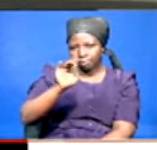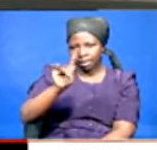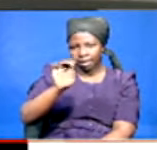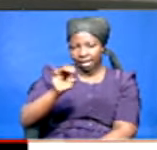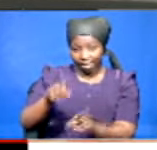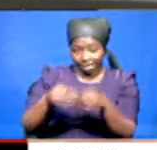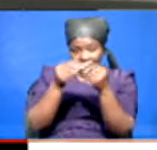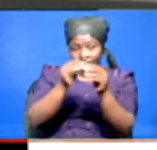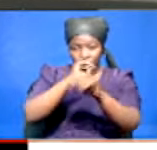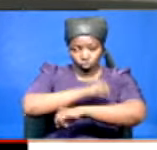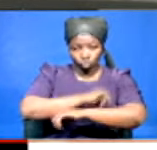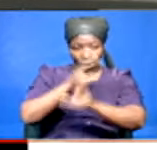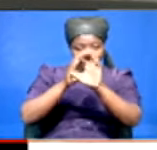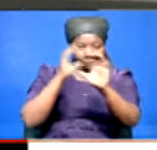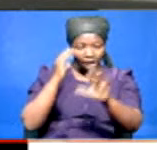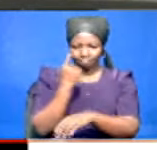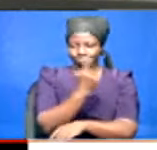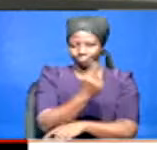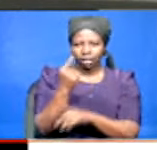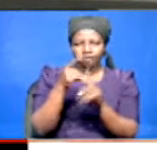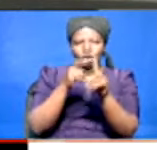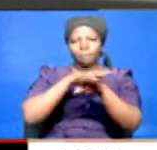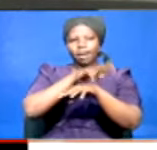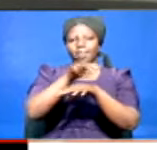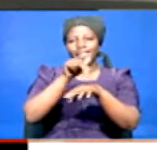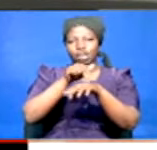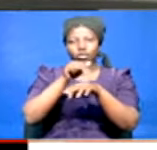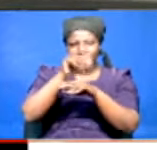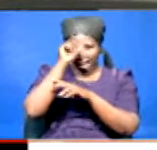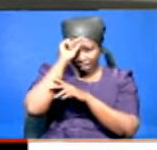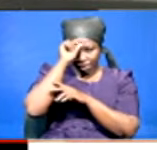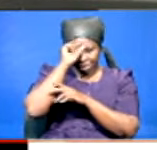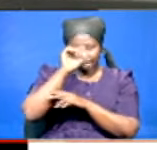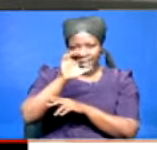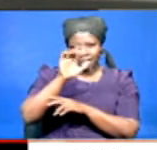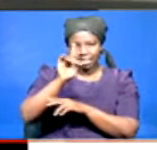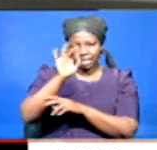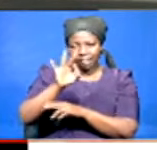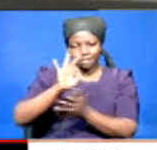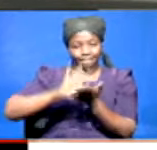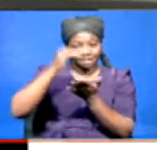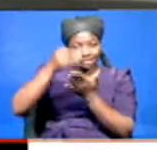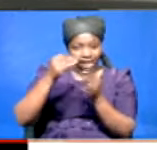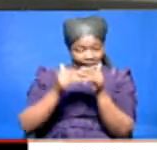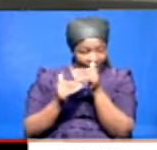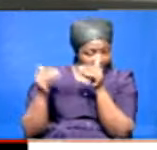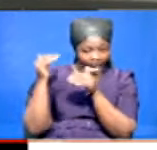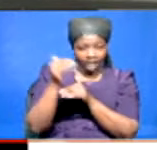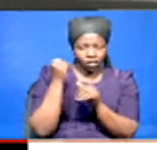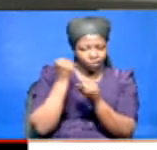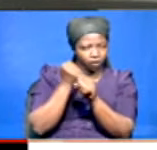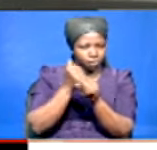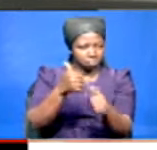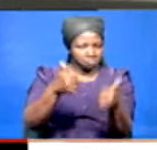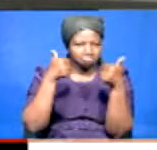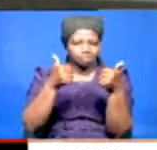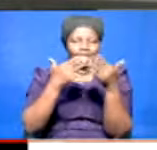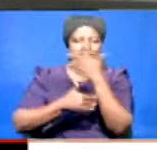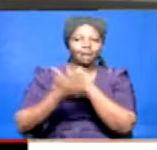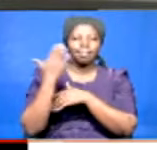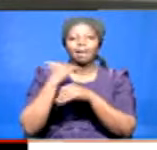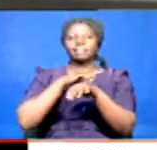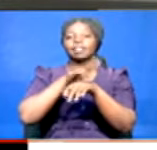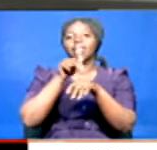each by the National Government Constituency Fund following their outstanding performance in the last national